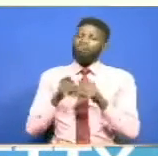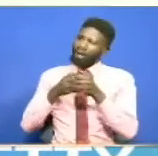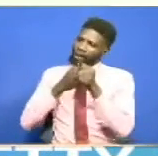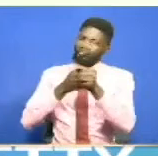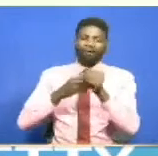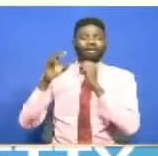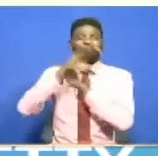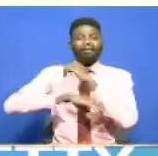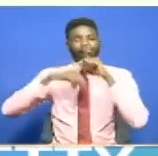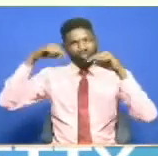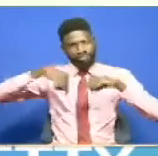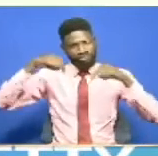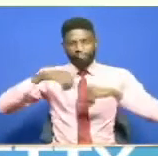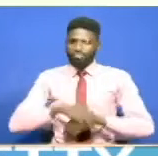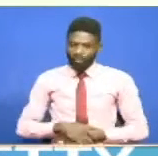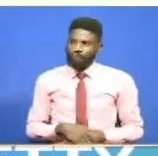this country.